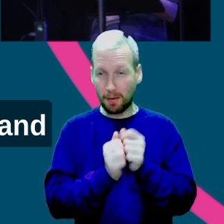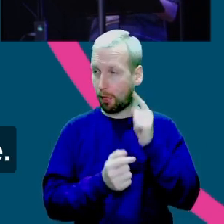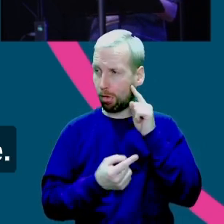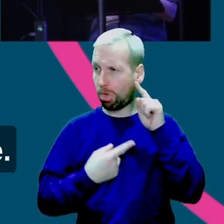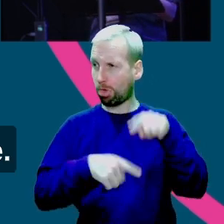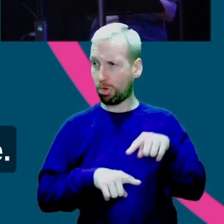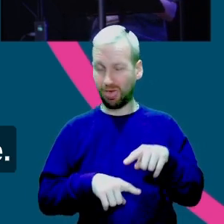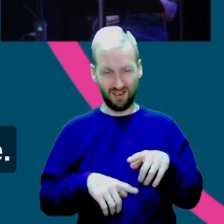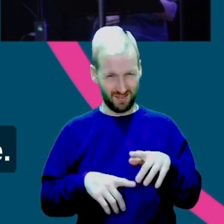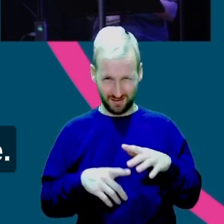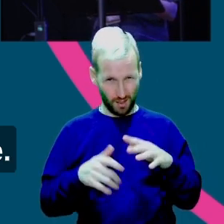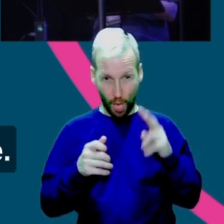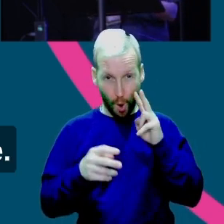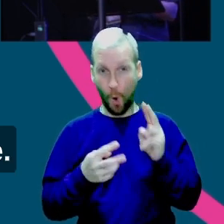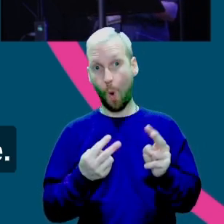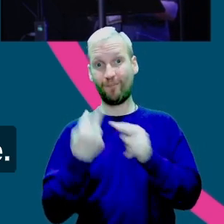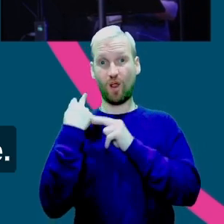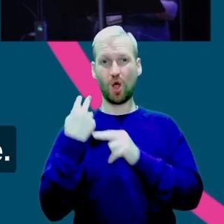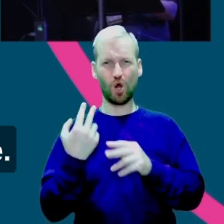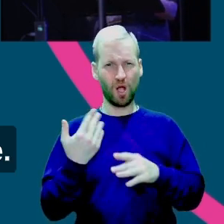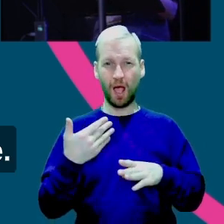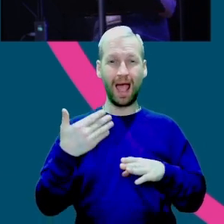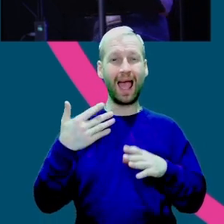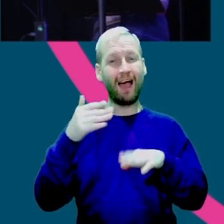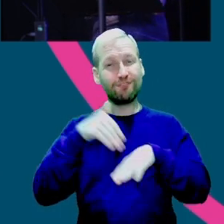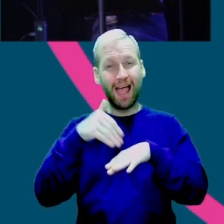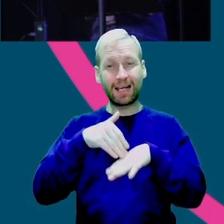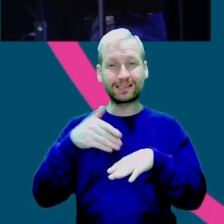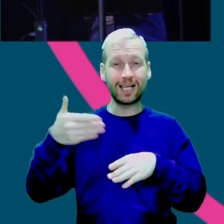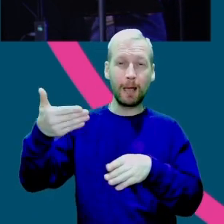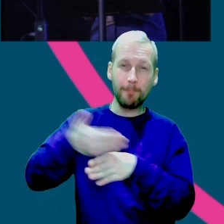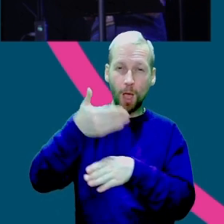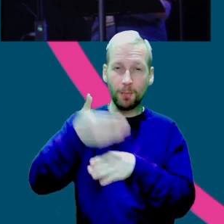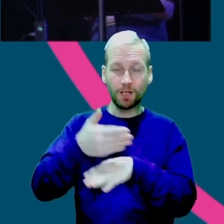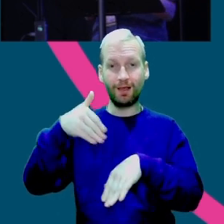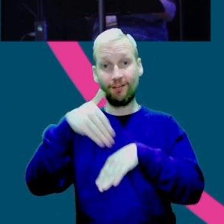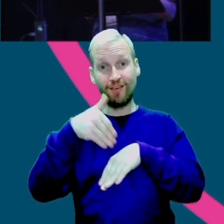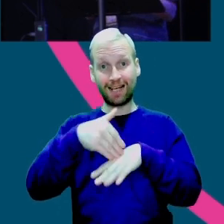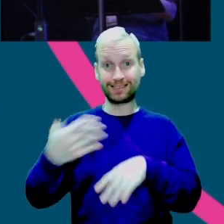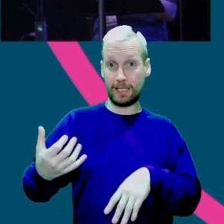this also has an impact on their employment and income. Next slide, please.